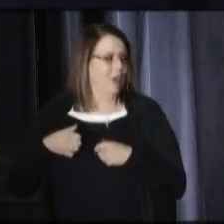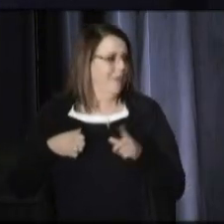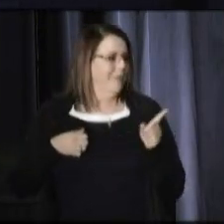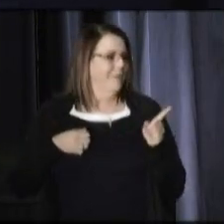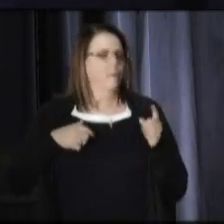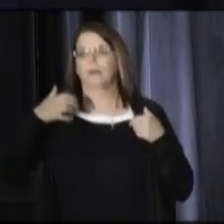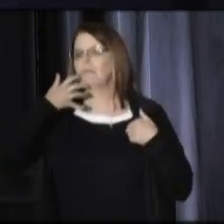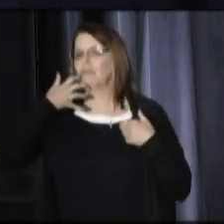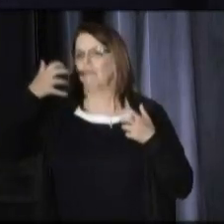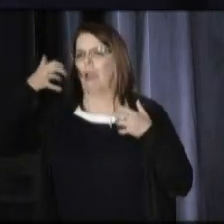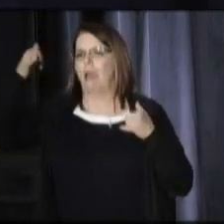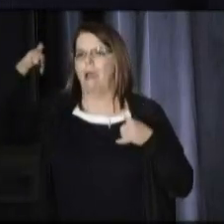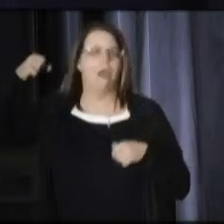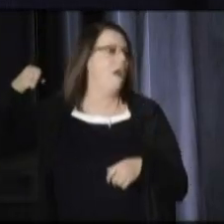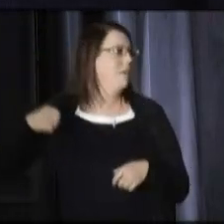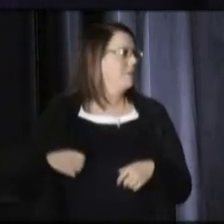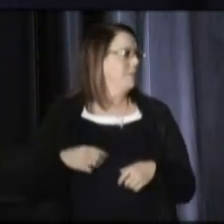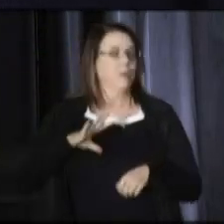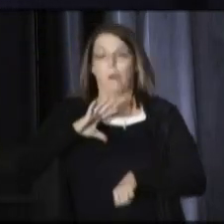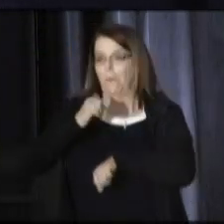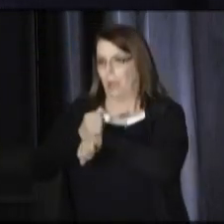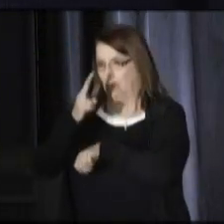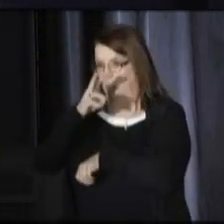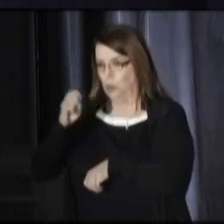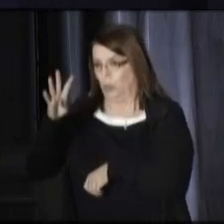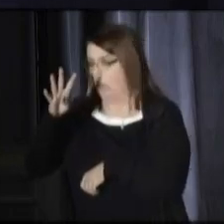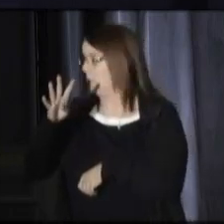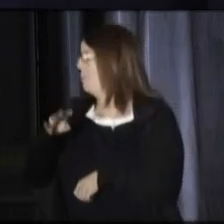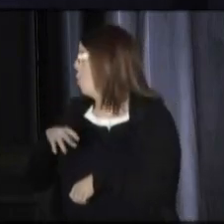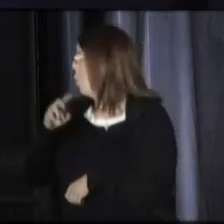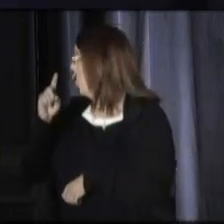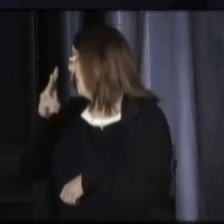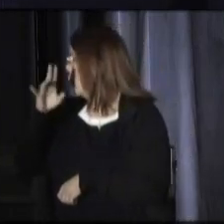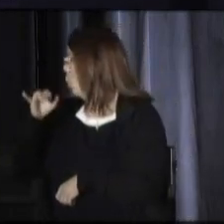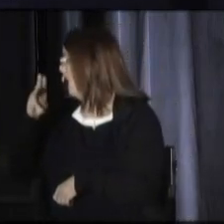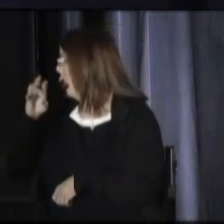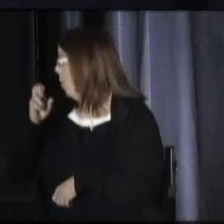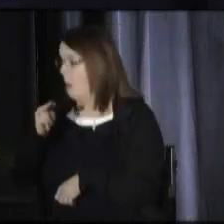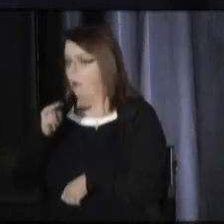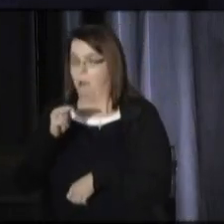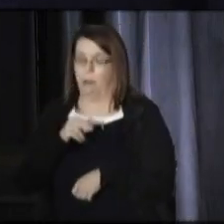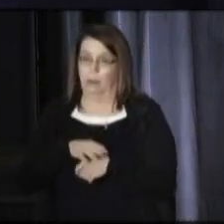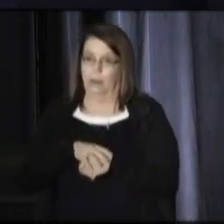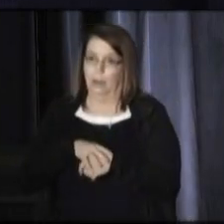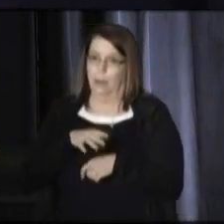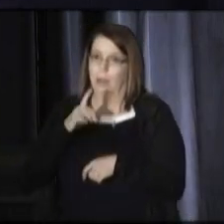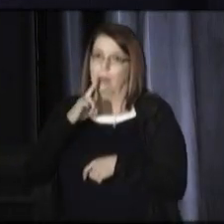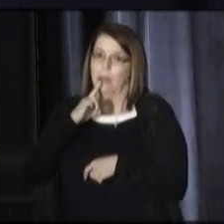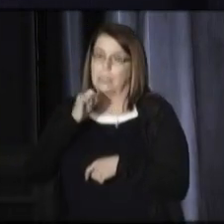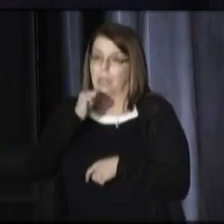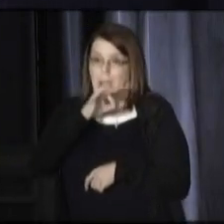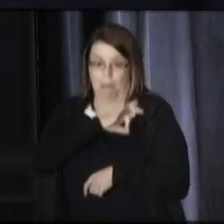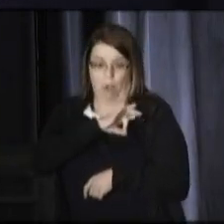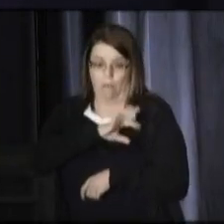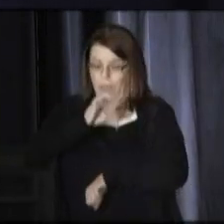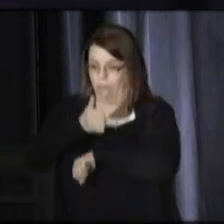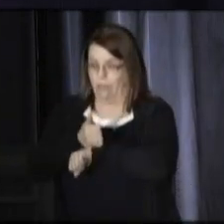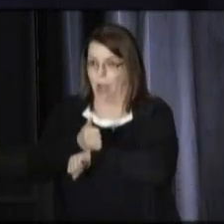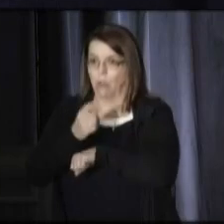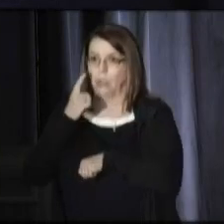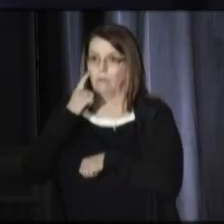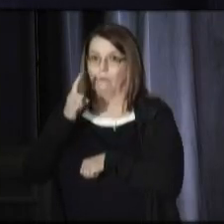For accessibility purposes, I am a biracial Chinese American woman in my early 30s with brown hair and glasses,